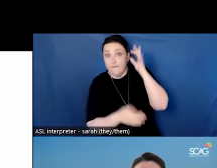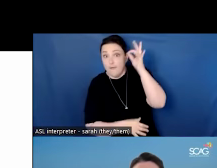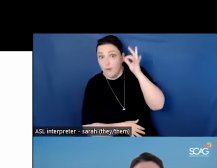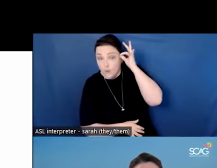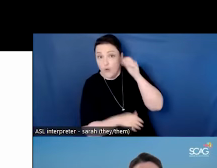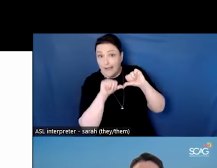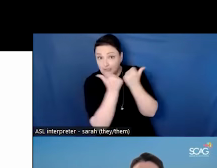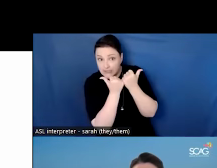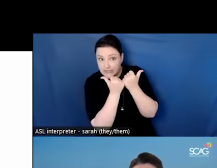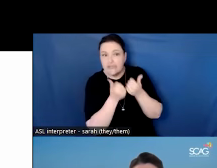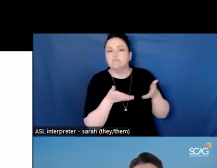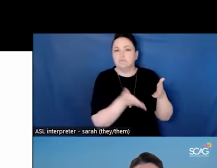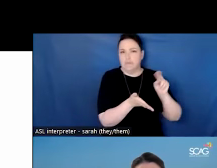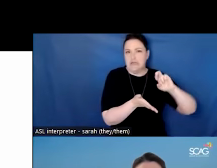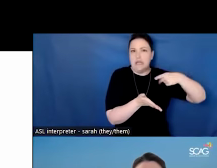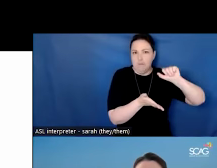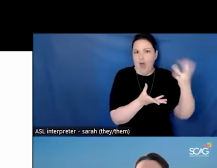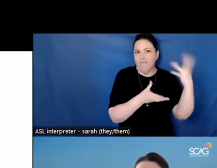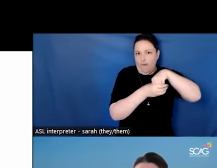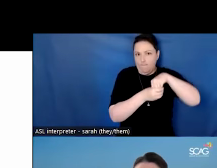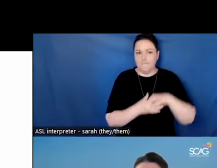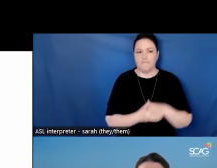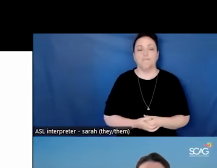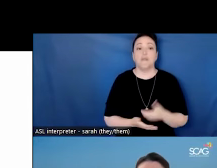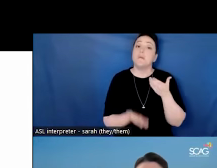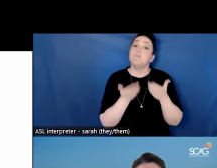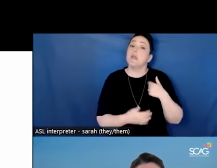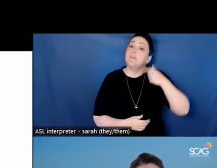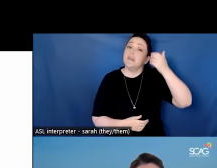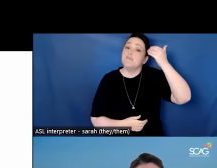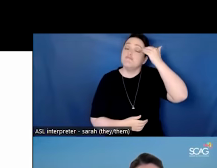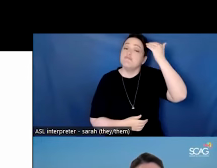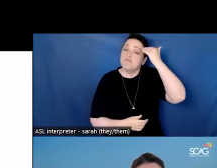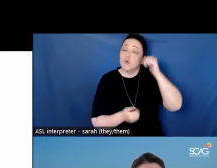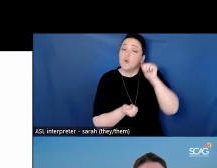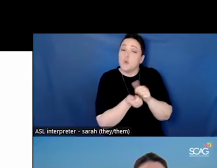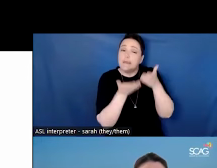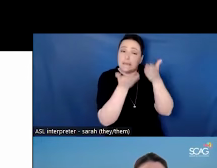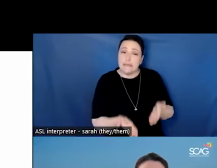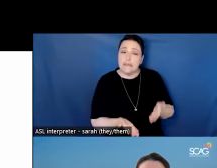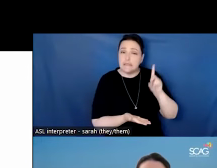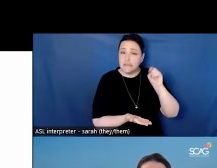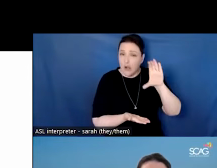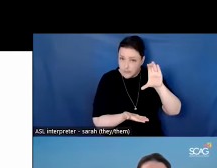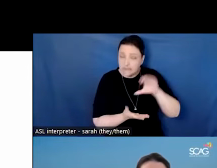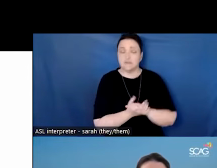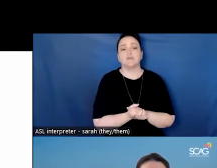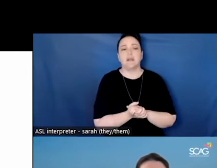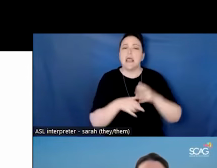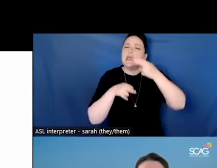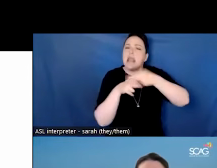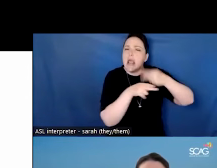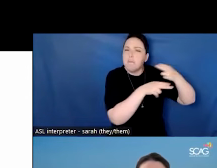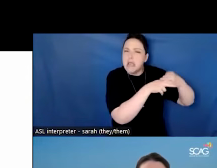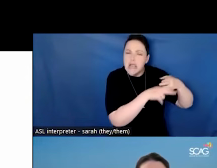be familiar with CEQA document types. NEPA documents have a slightly different naming conventions, but it's similar to CEQA